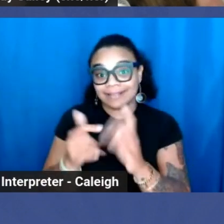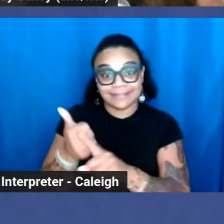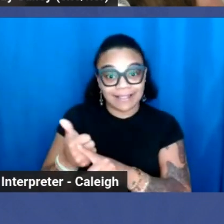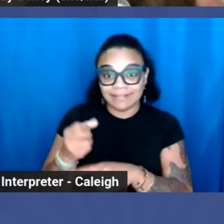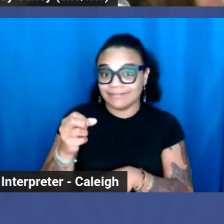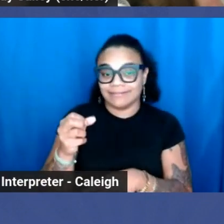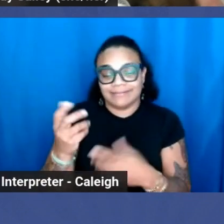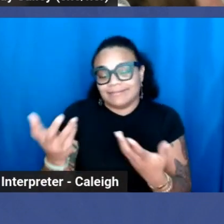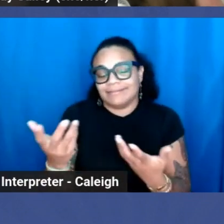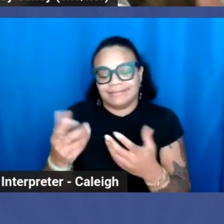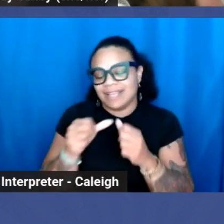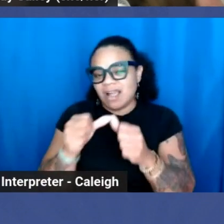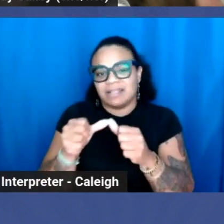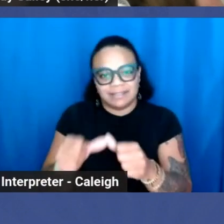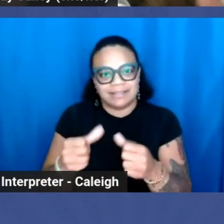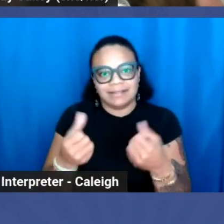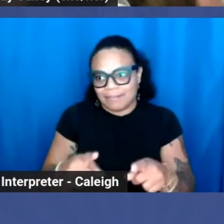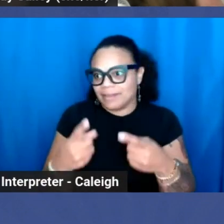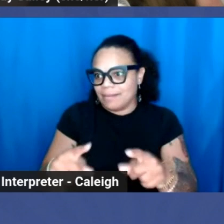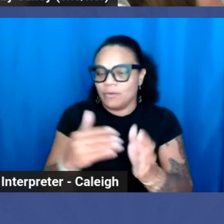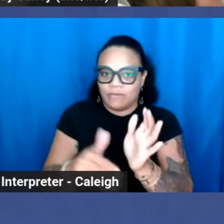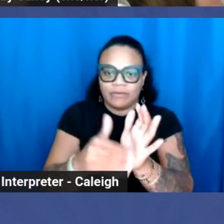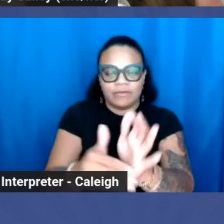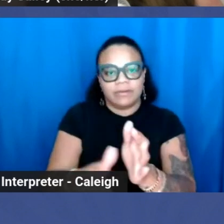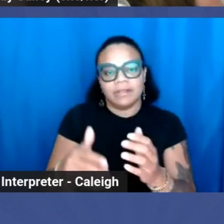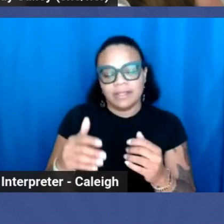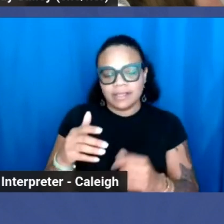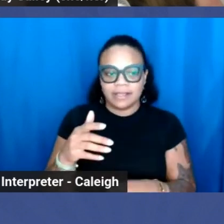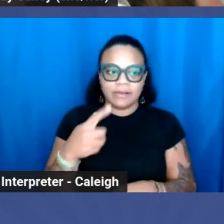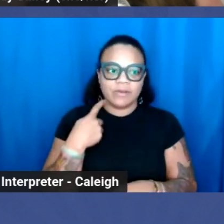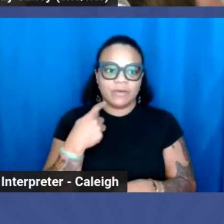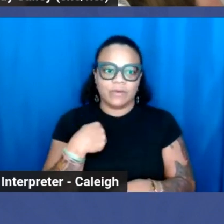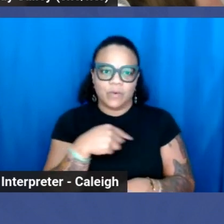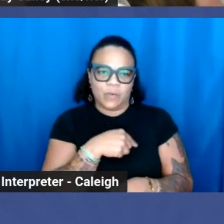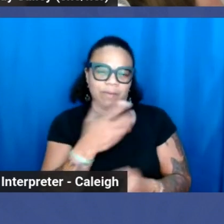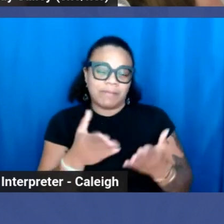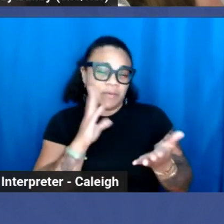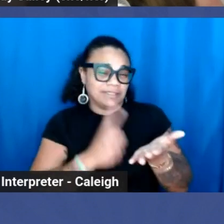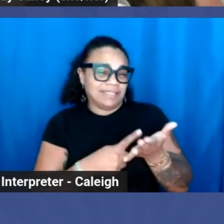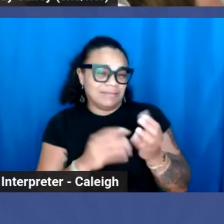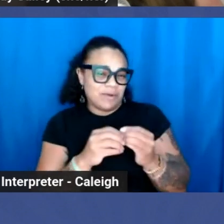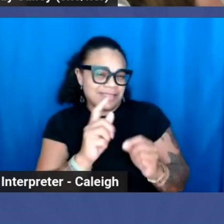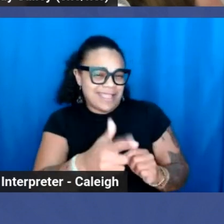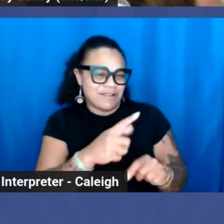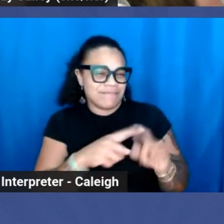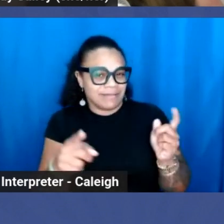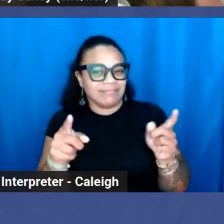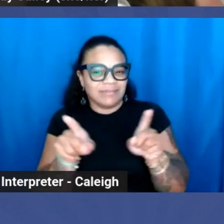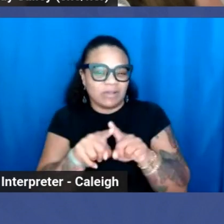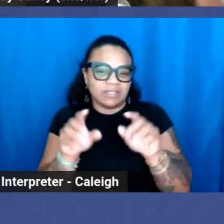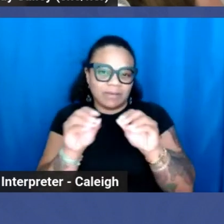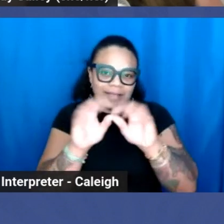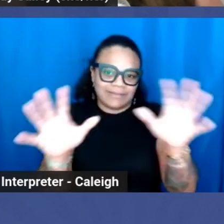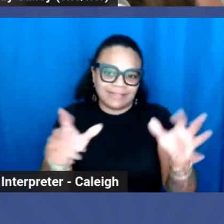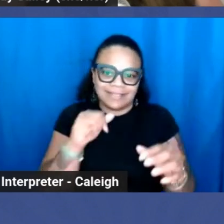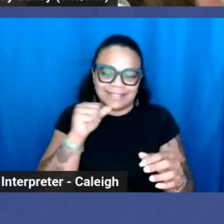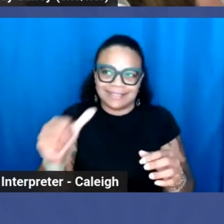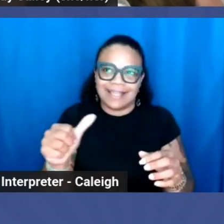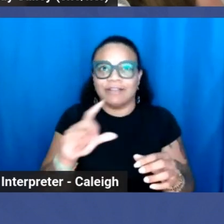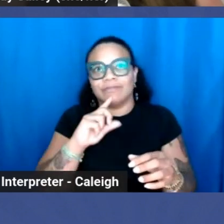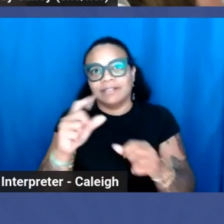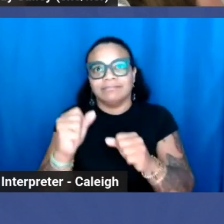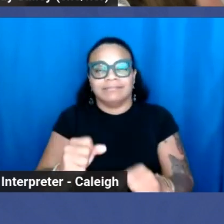constant thing that keeps happening. And then, I mean, we'll probably talk about this later, but, you know, obviously things like, it's not prehistorical, but things